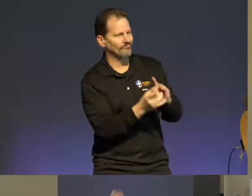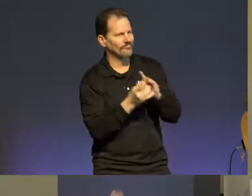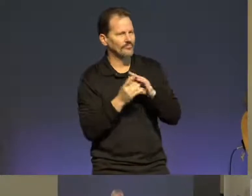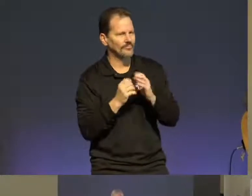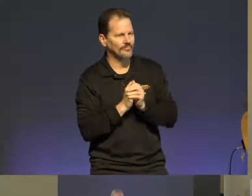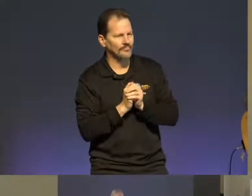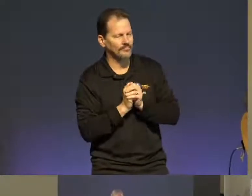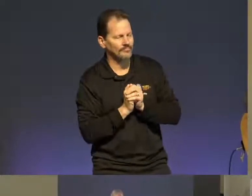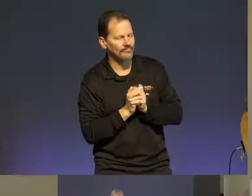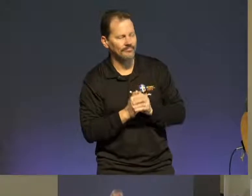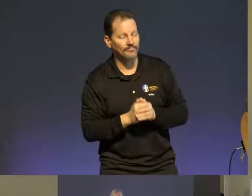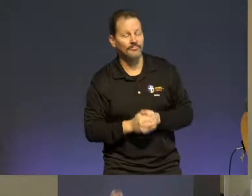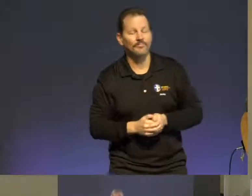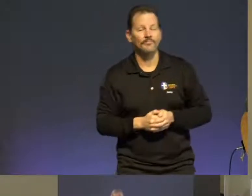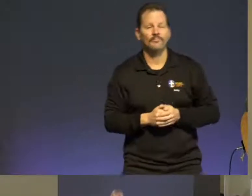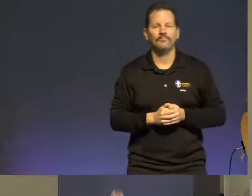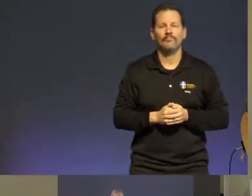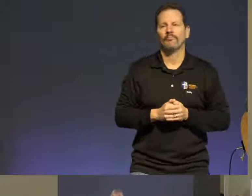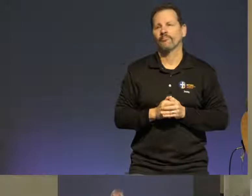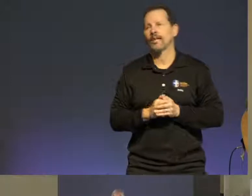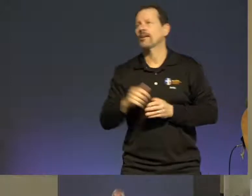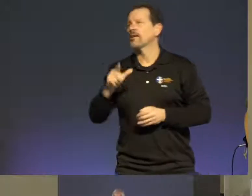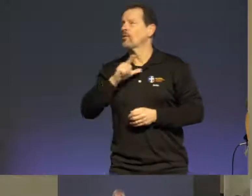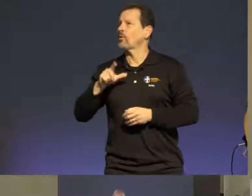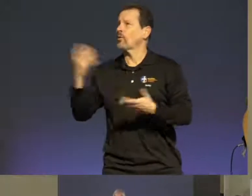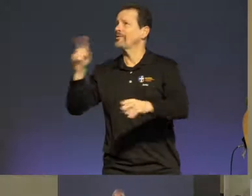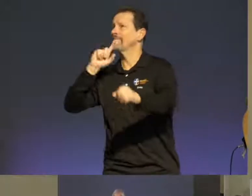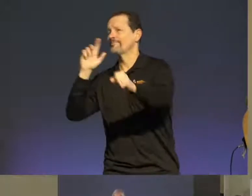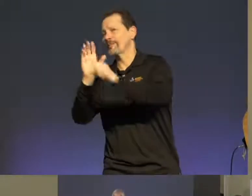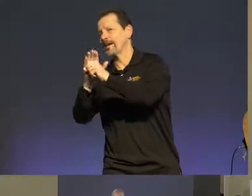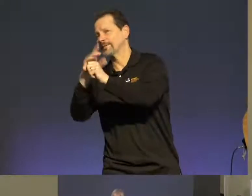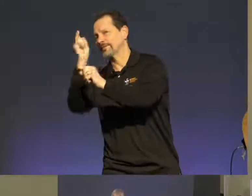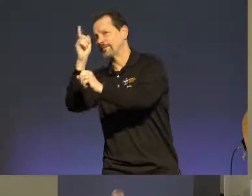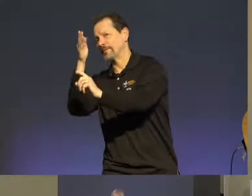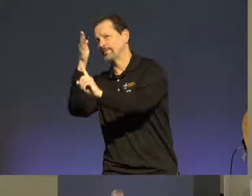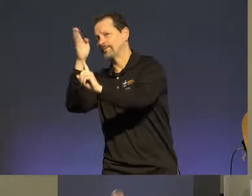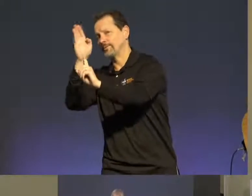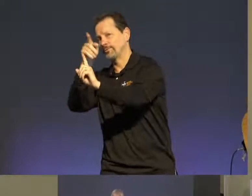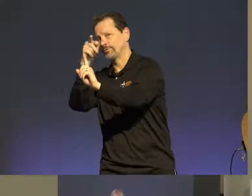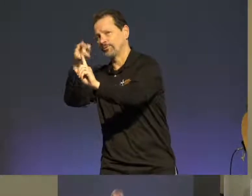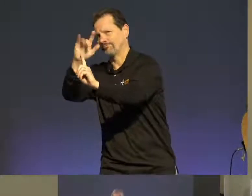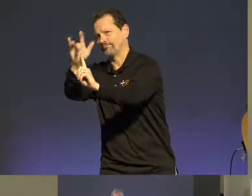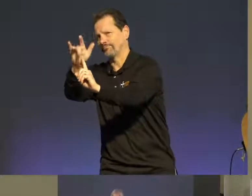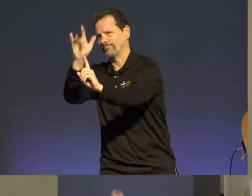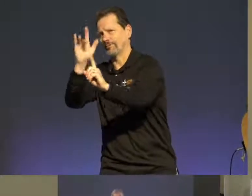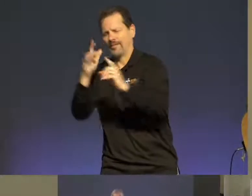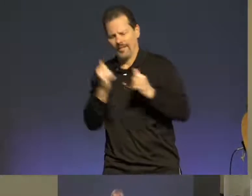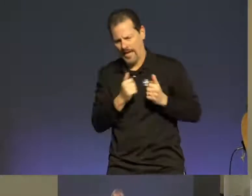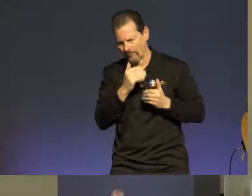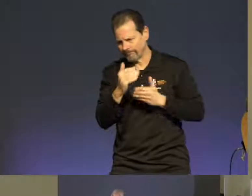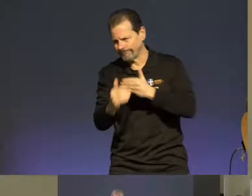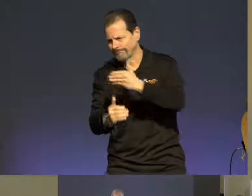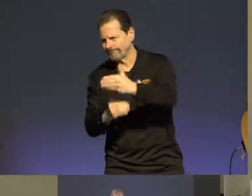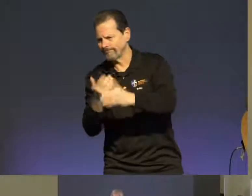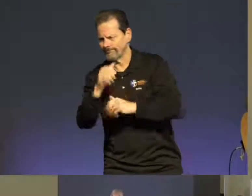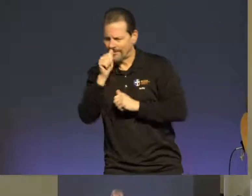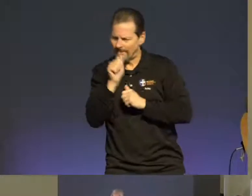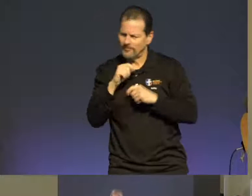I can see the promised land, though there's pain within the